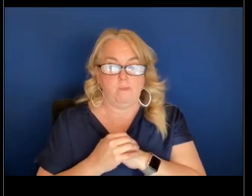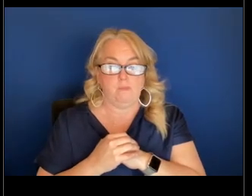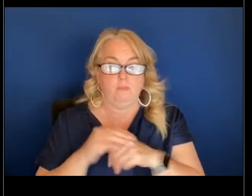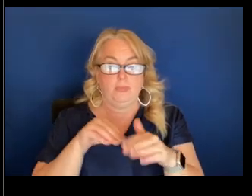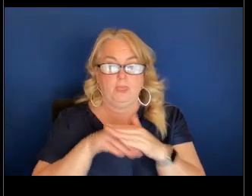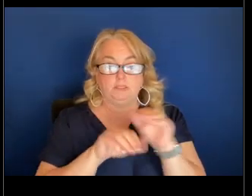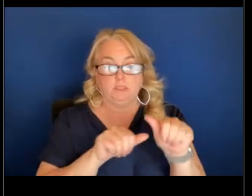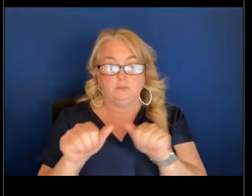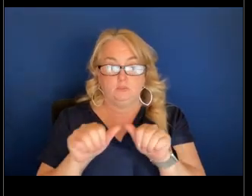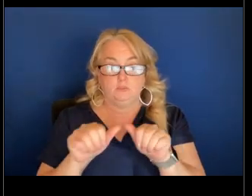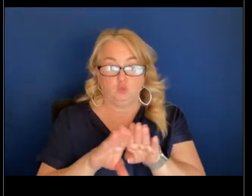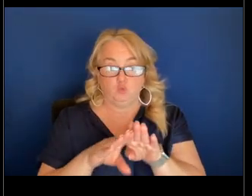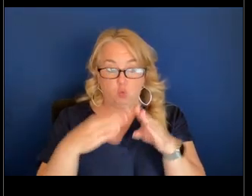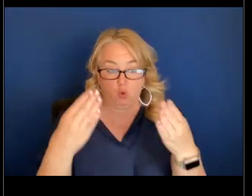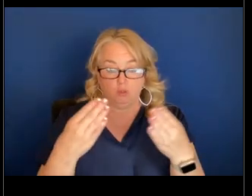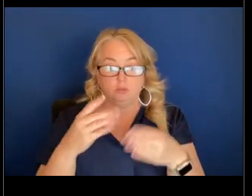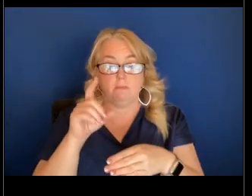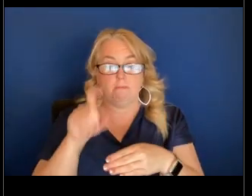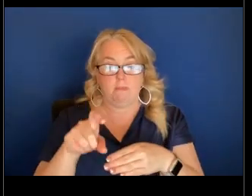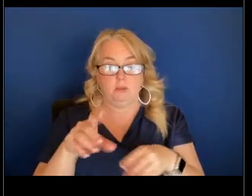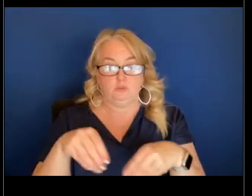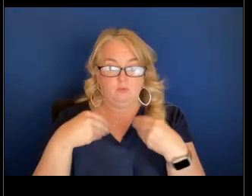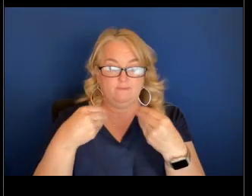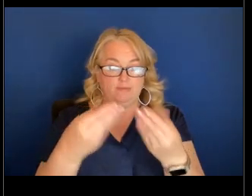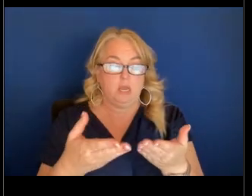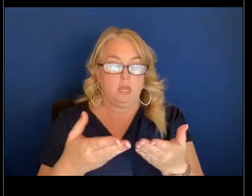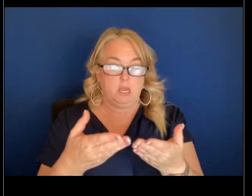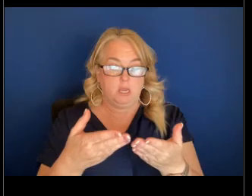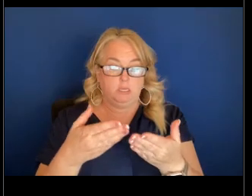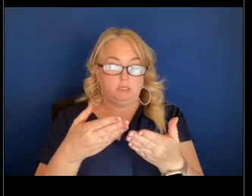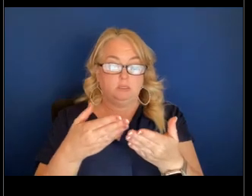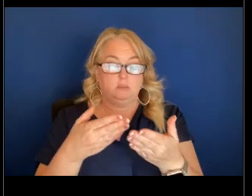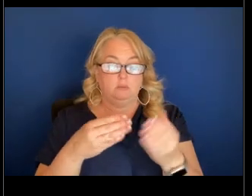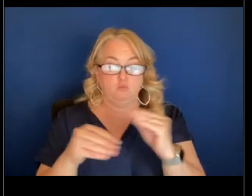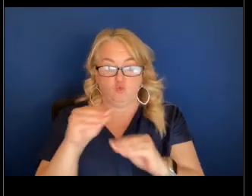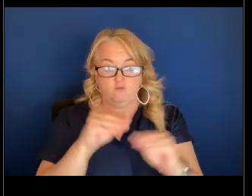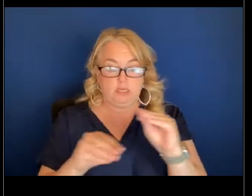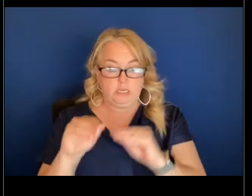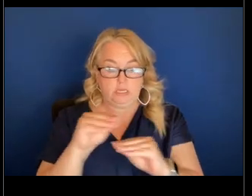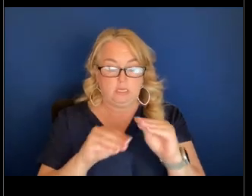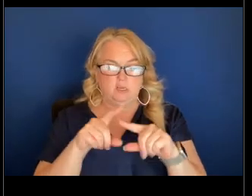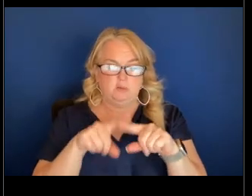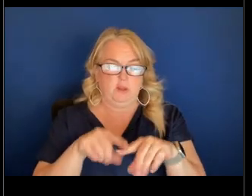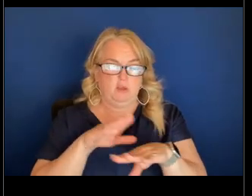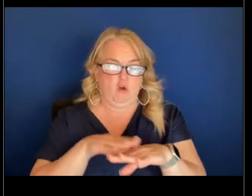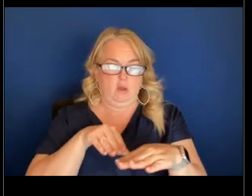Accessible doors must provide maneuvering clearances that vary depending on the approach.